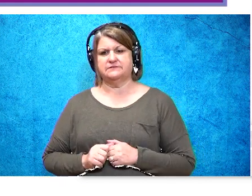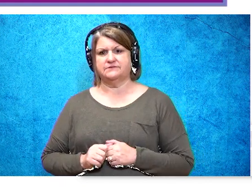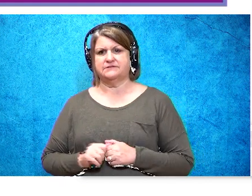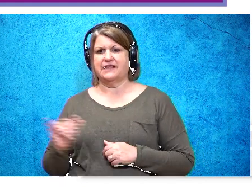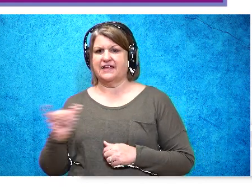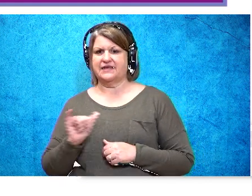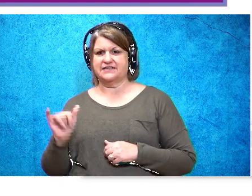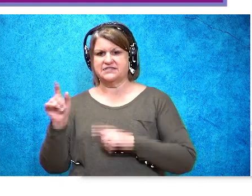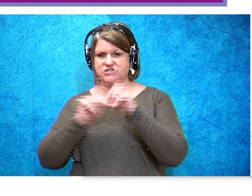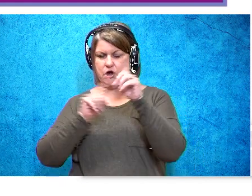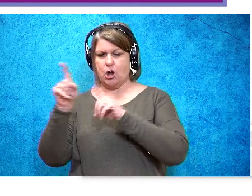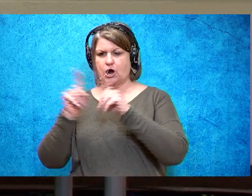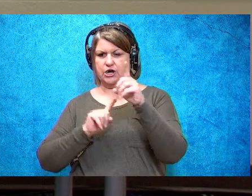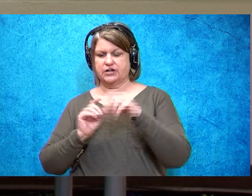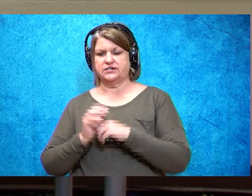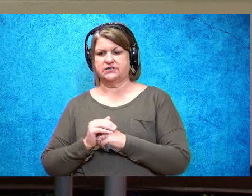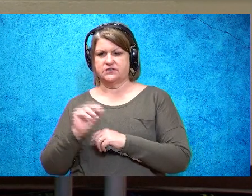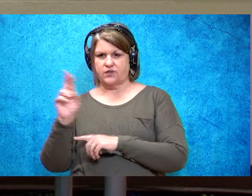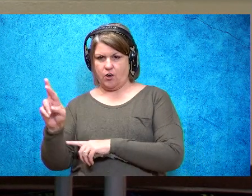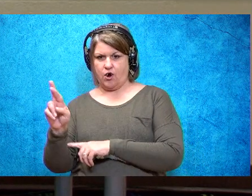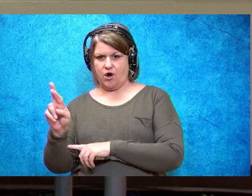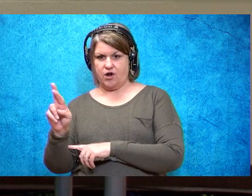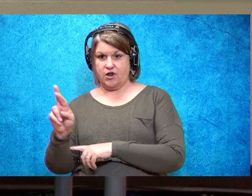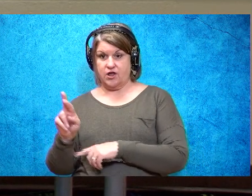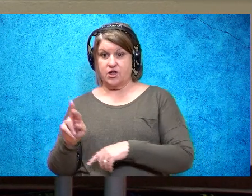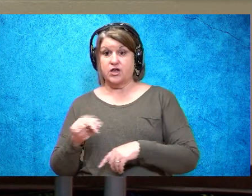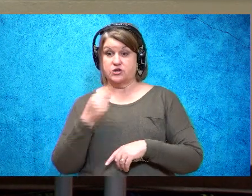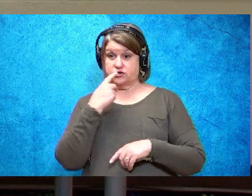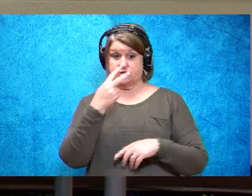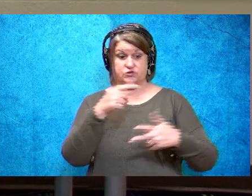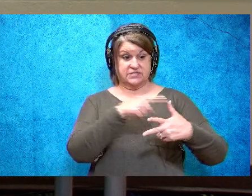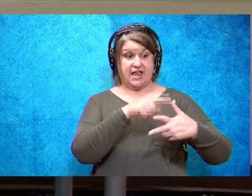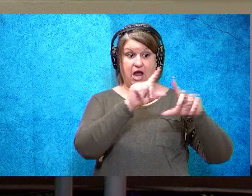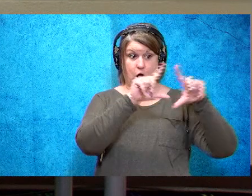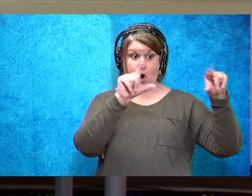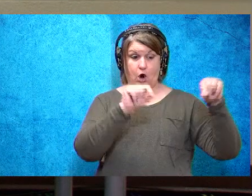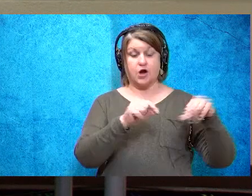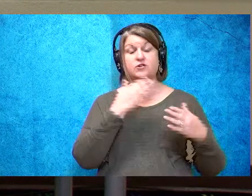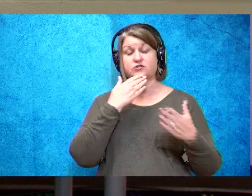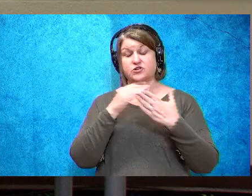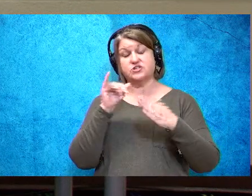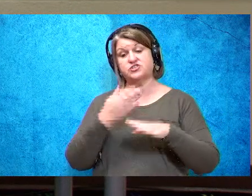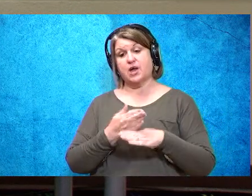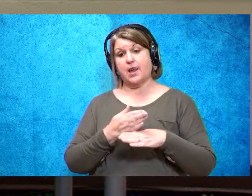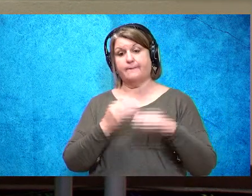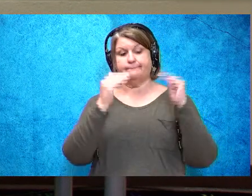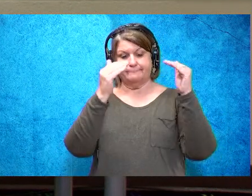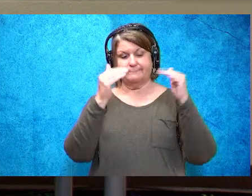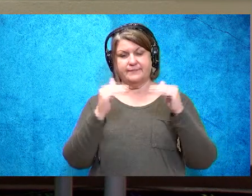star? Did you say card? Good job. Let's do another one.